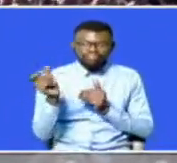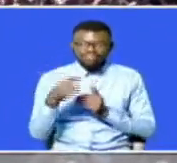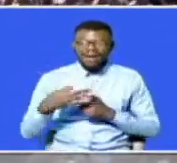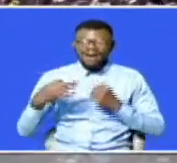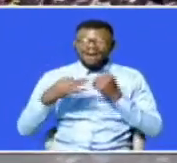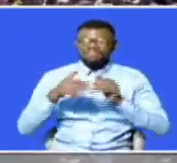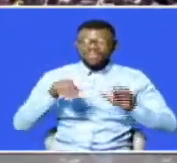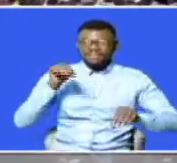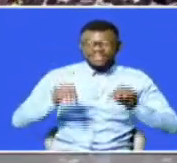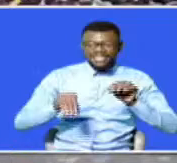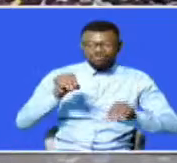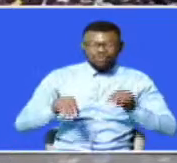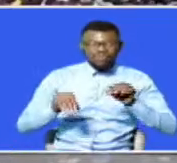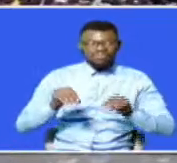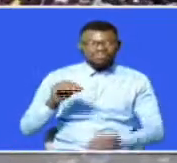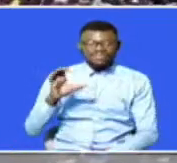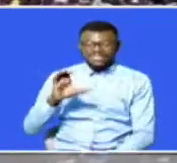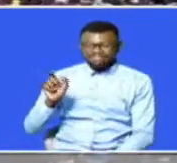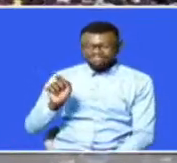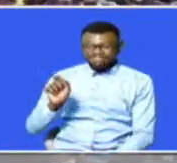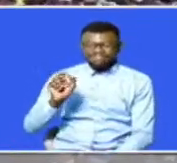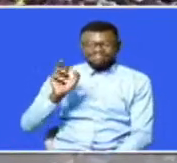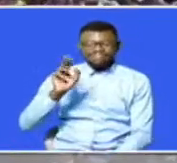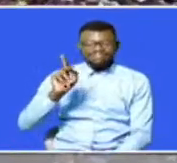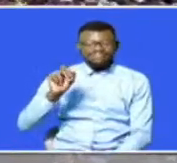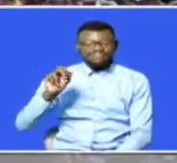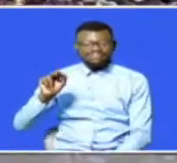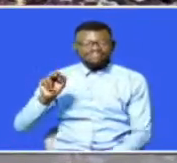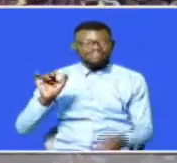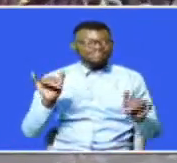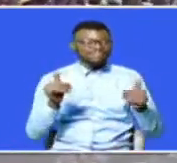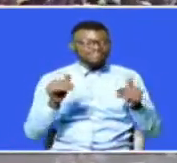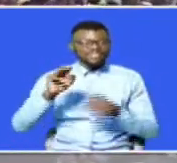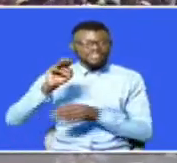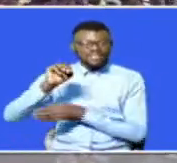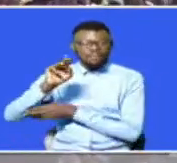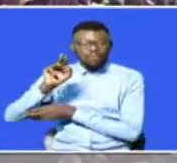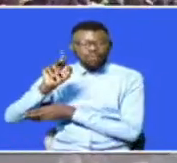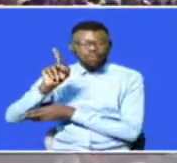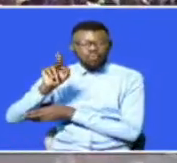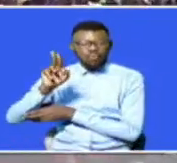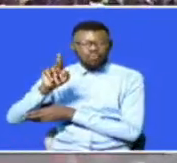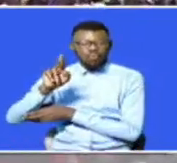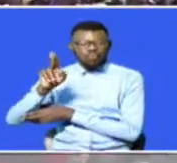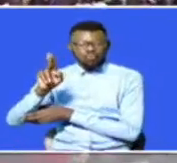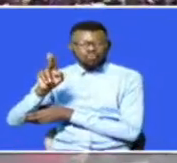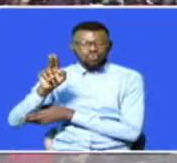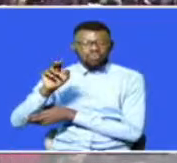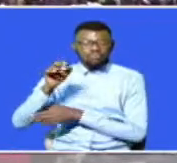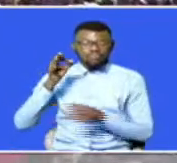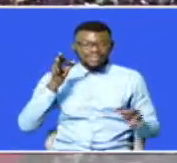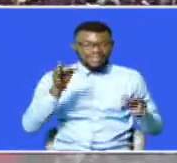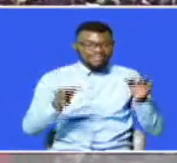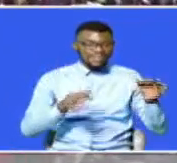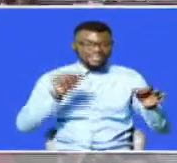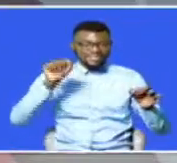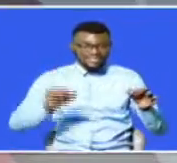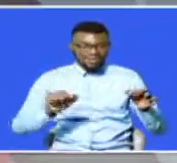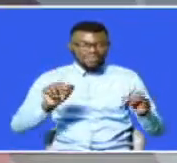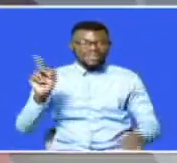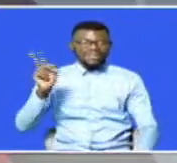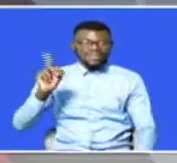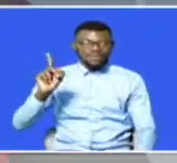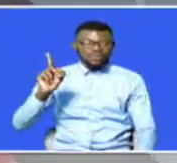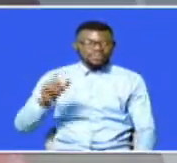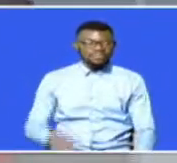general election. Chris Dairo, KTN News, in Mukuru Kwa Ruben, Embakasi South, Nairobi County.